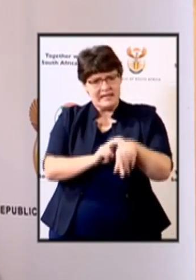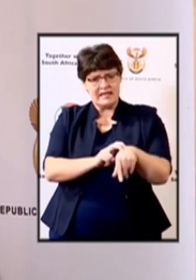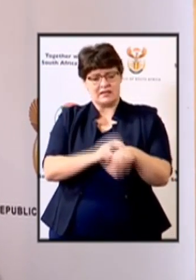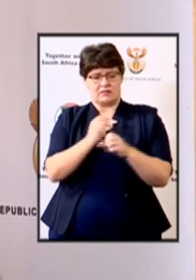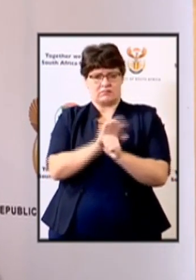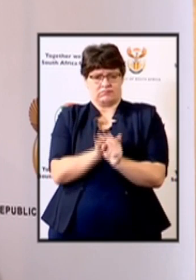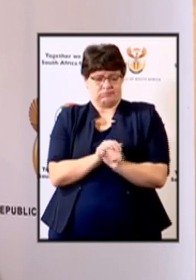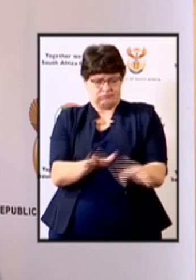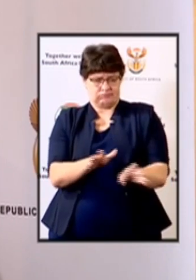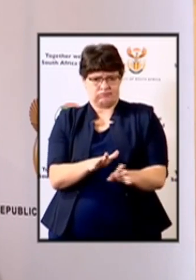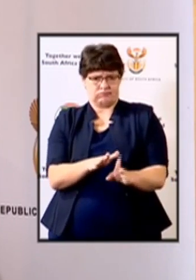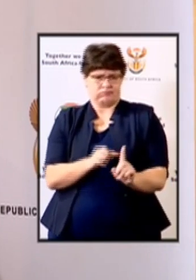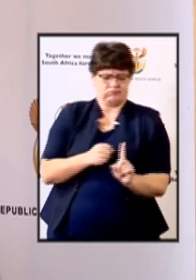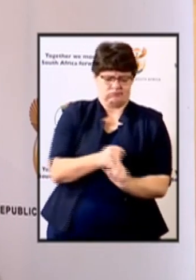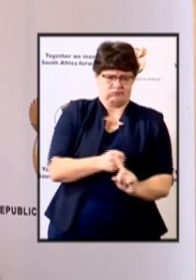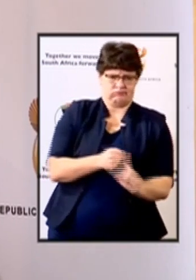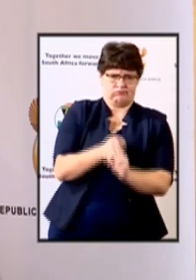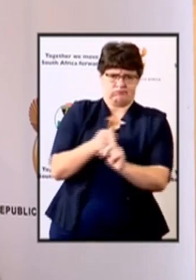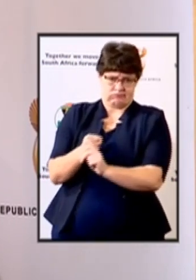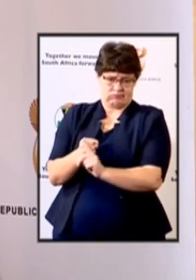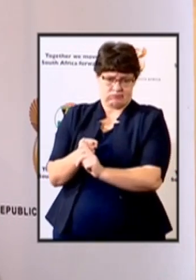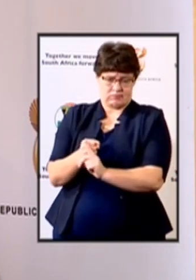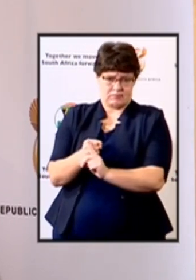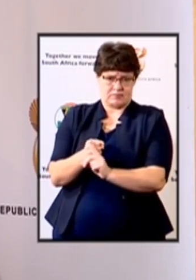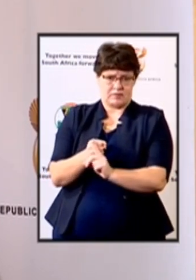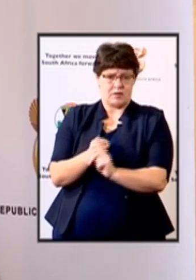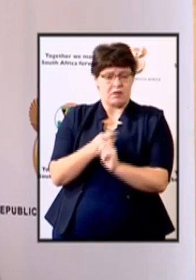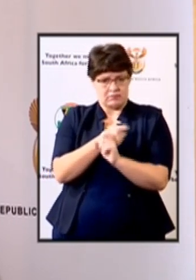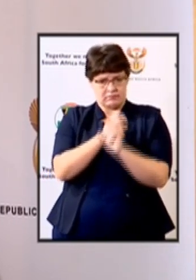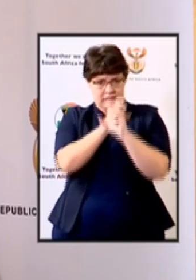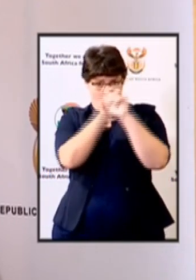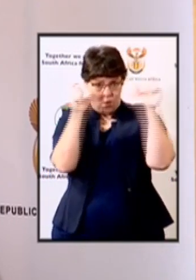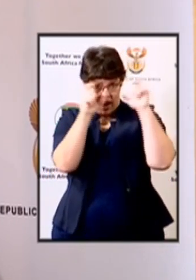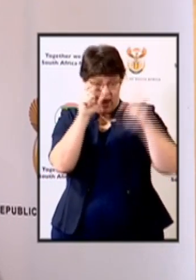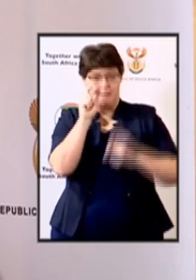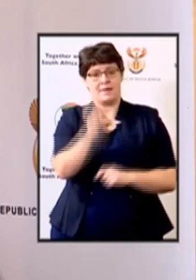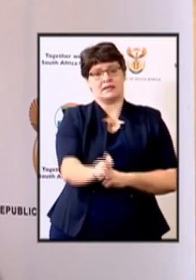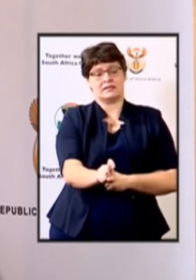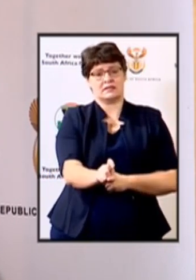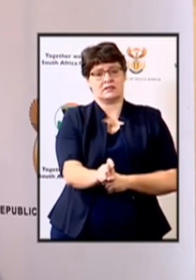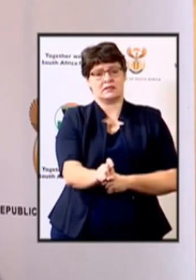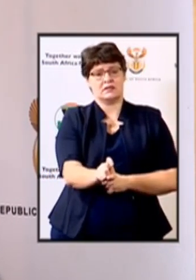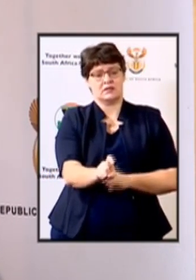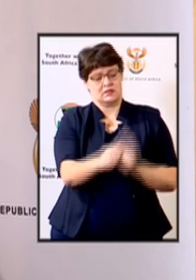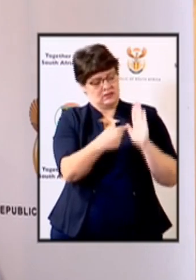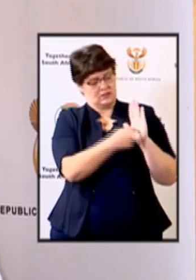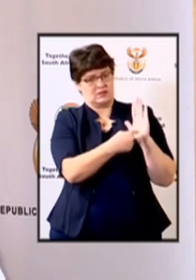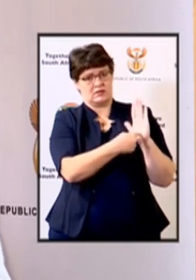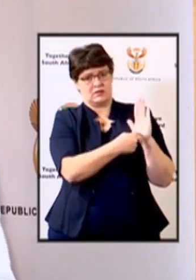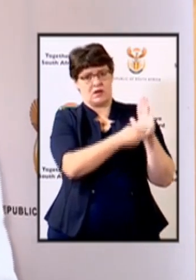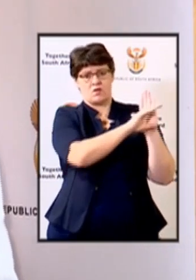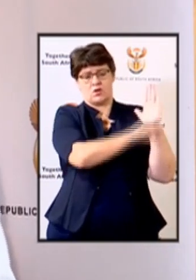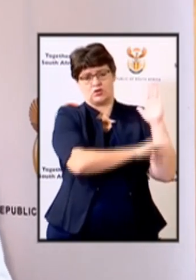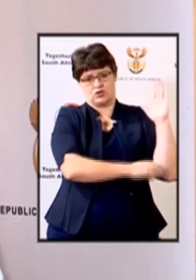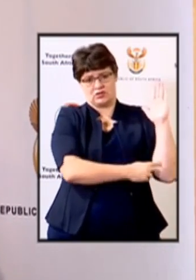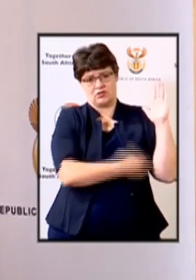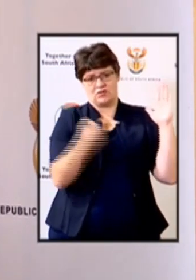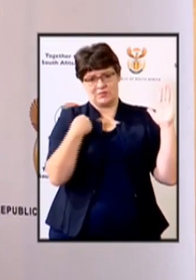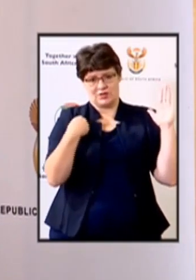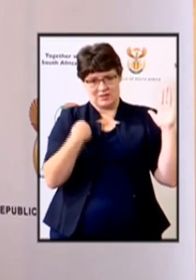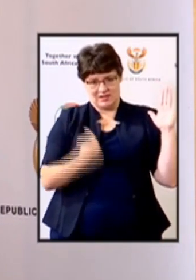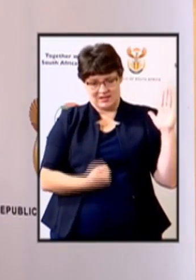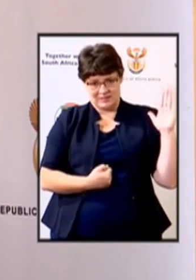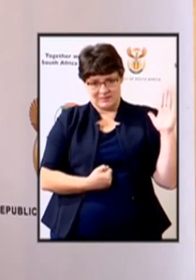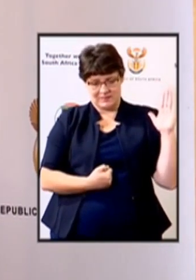COVID-19 and at all times cognizant of our constitutional obligations,